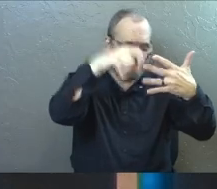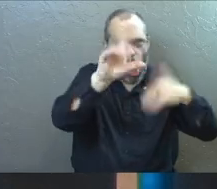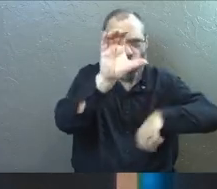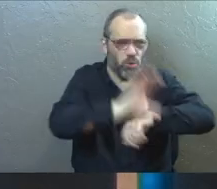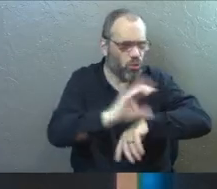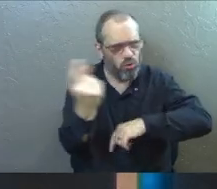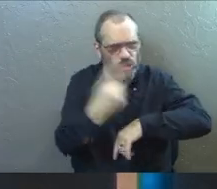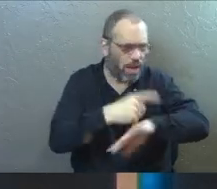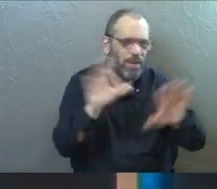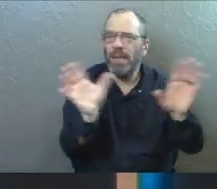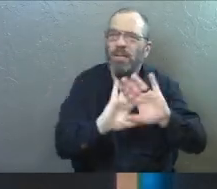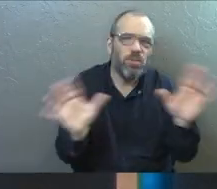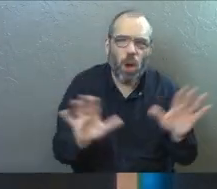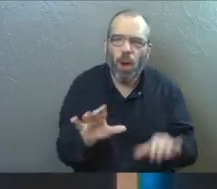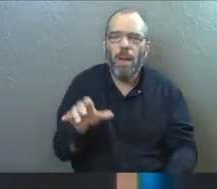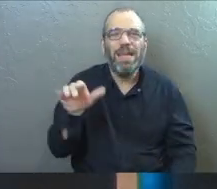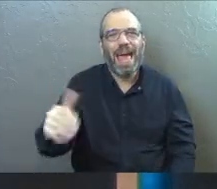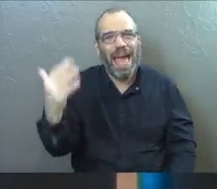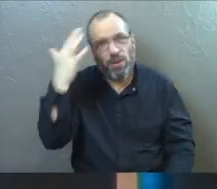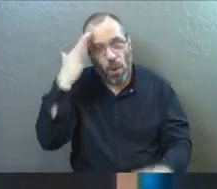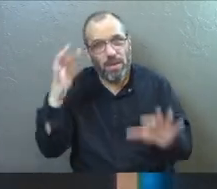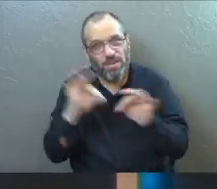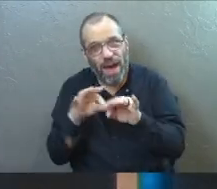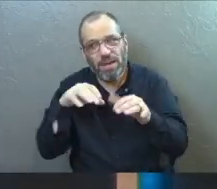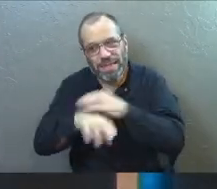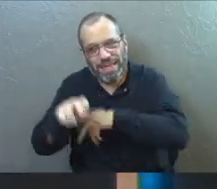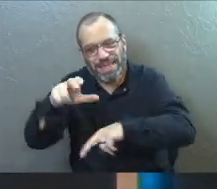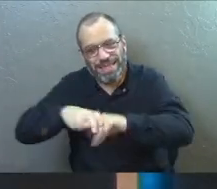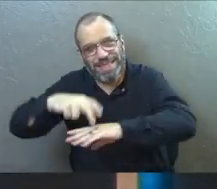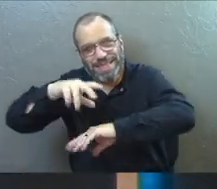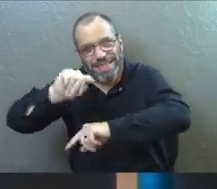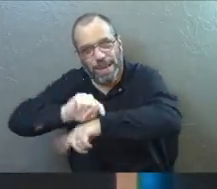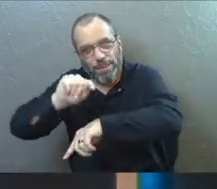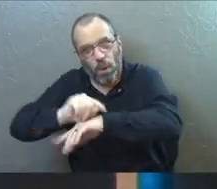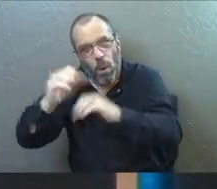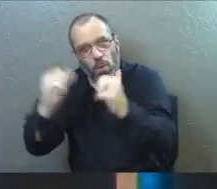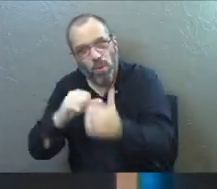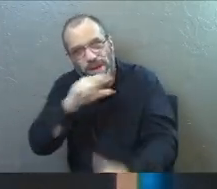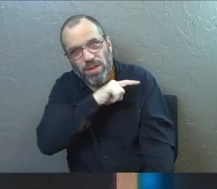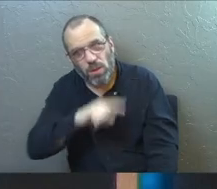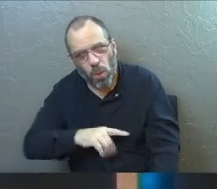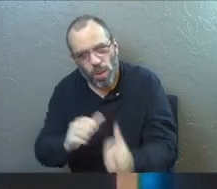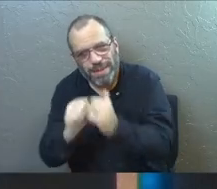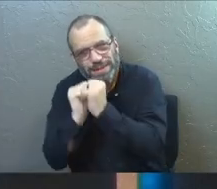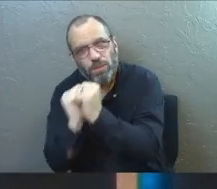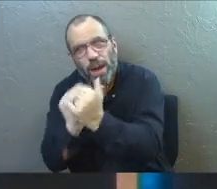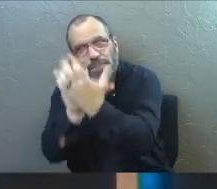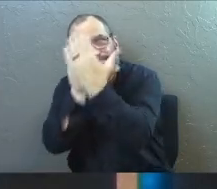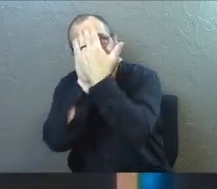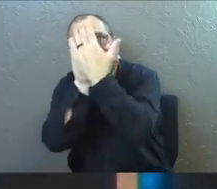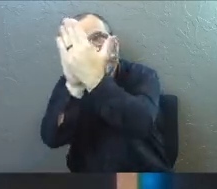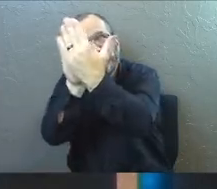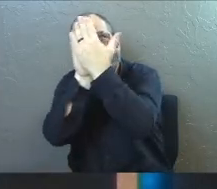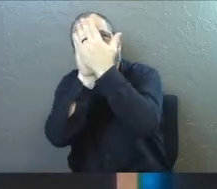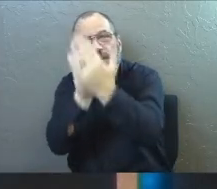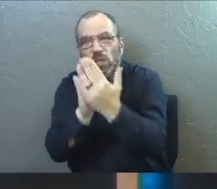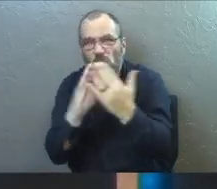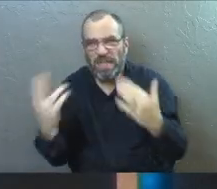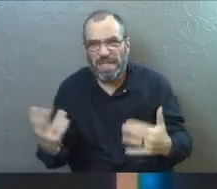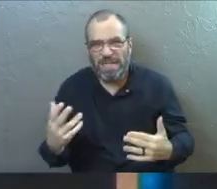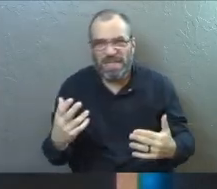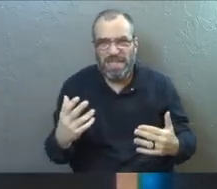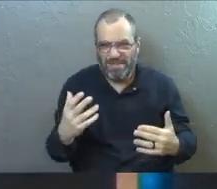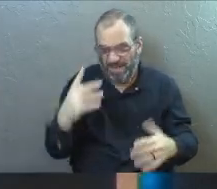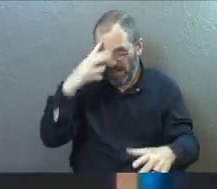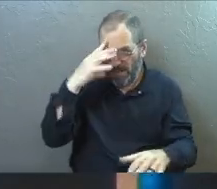church today, things like that. But they know the value of going and sitting in the temple with the Lord and spending time and praying and talking to him. And so you see these huge guys